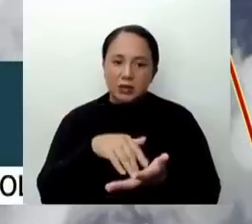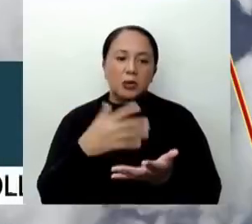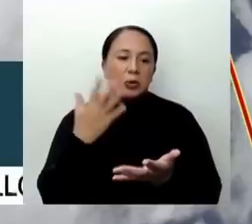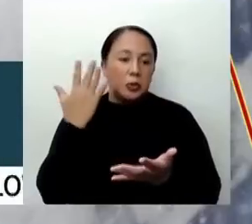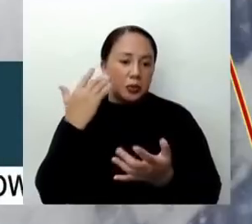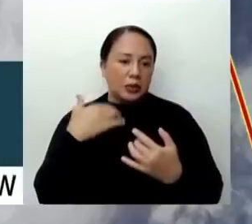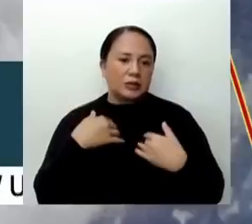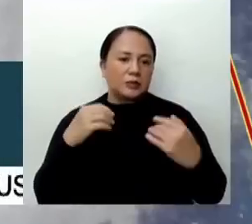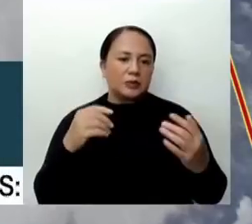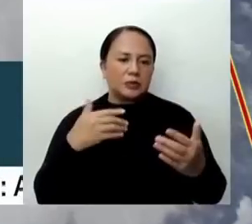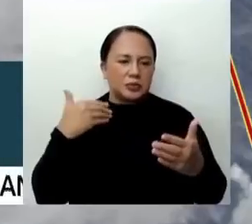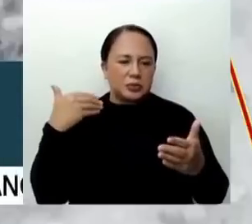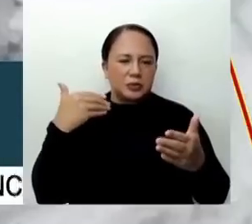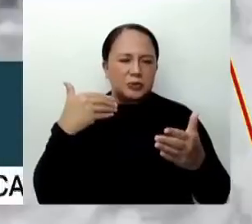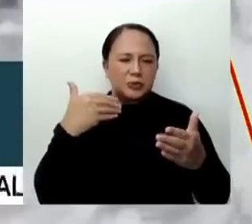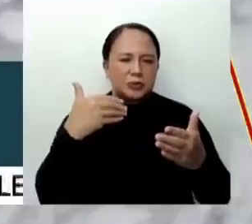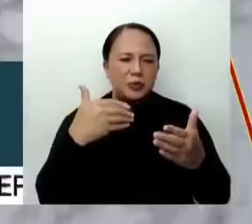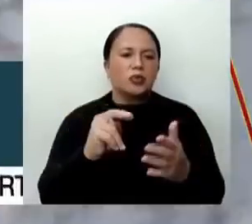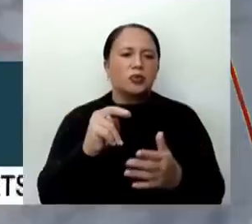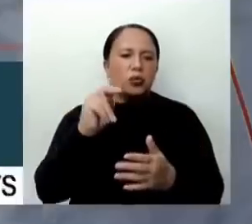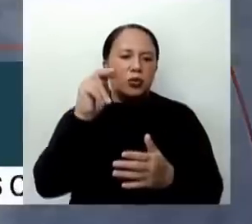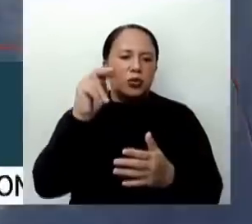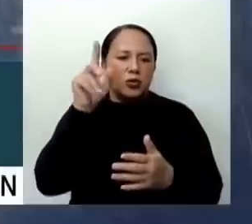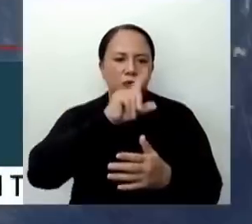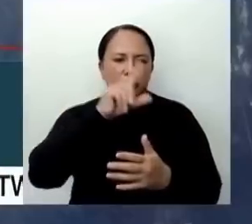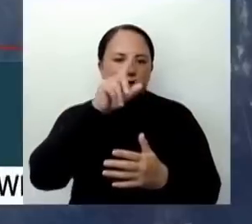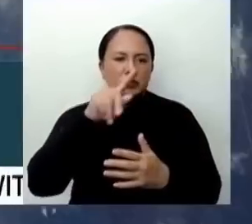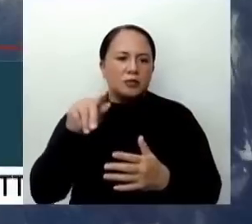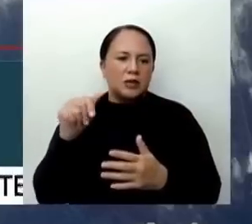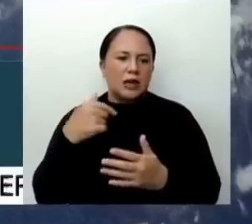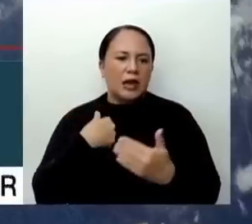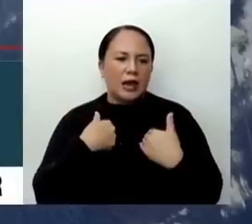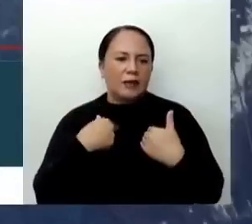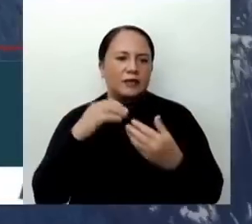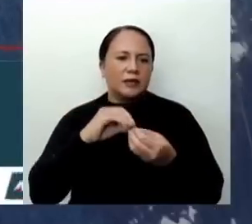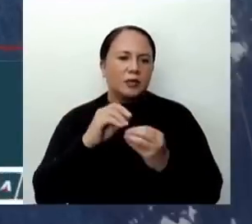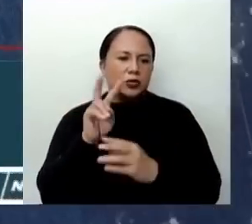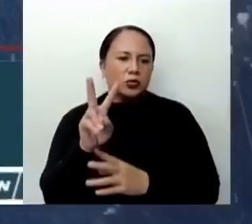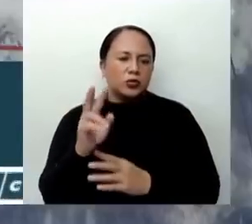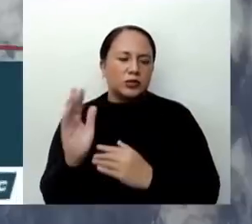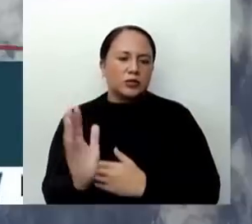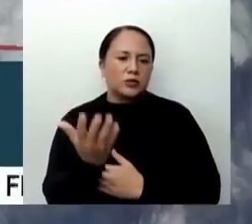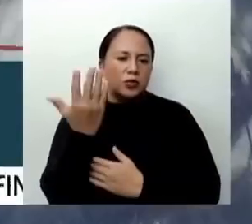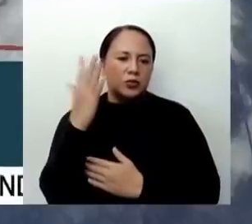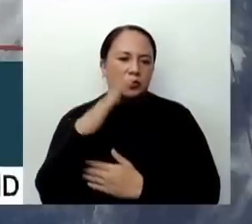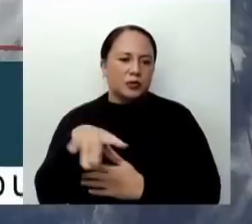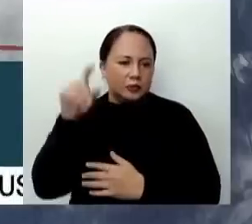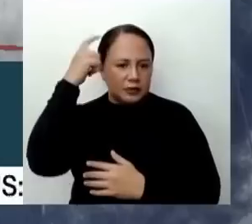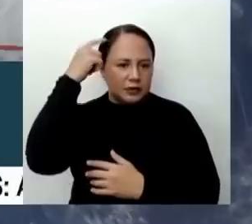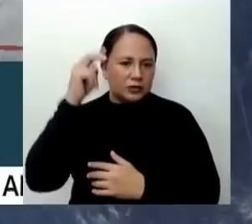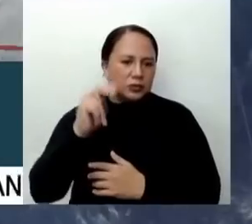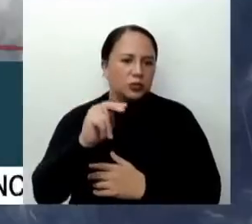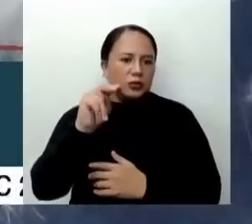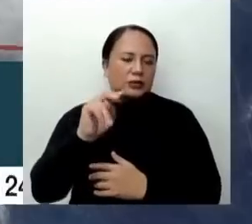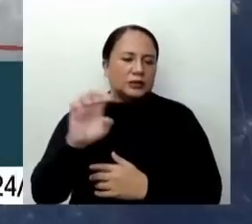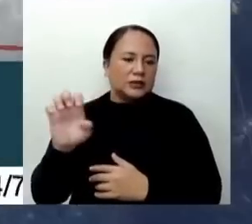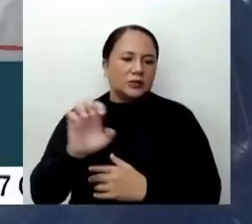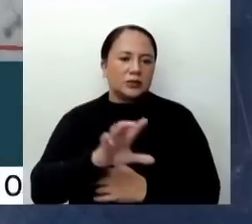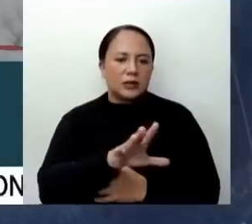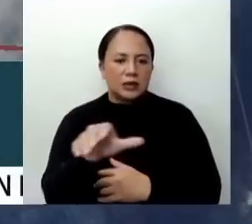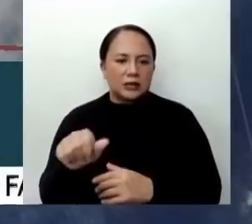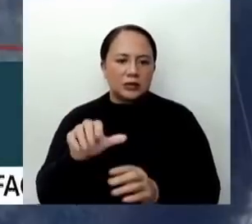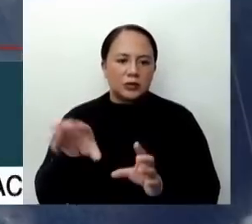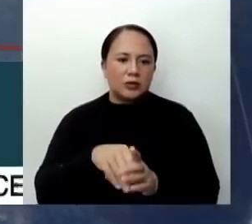its approach to extreme northern Luzon, PAGASA has hoisted wind signal number 2 this morning over Batanes and northeastern Cagayan, including